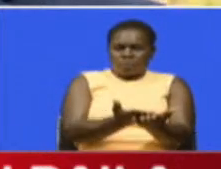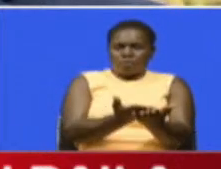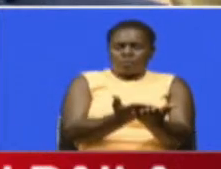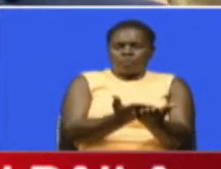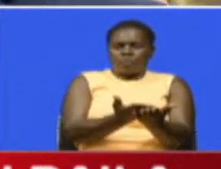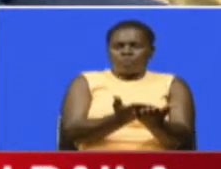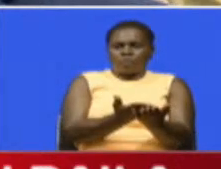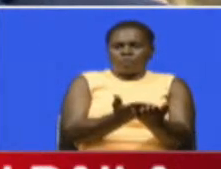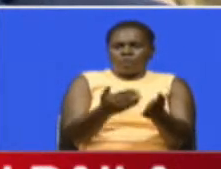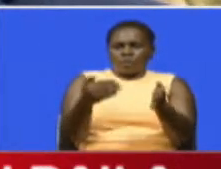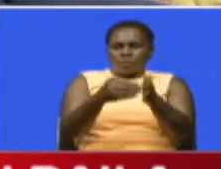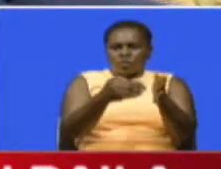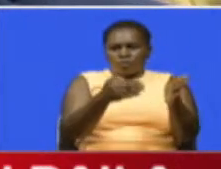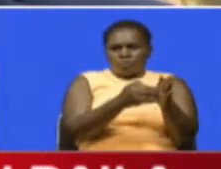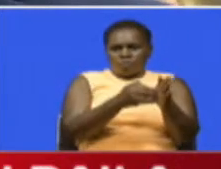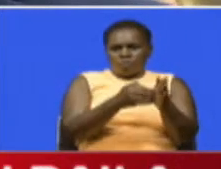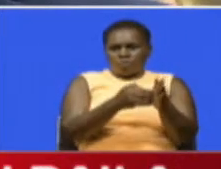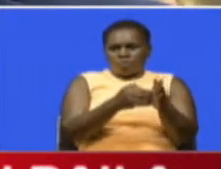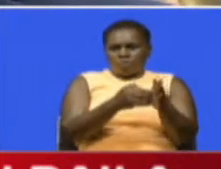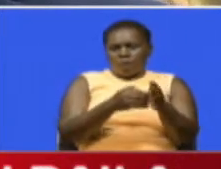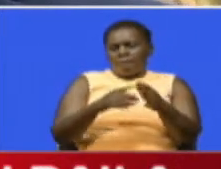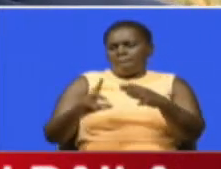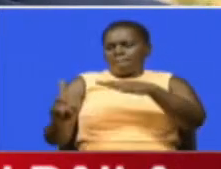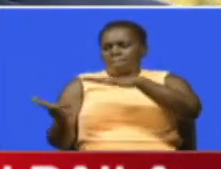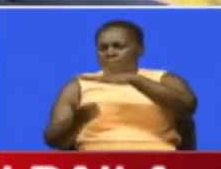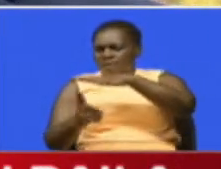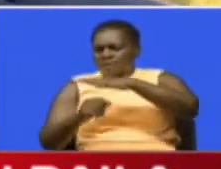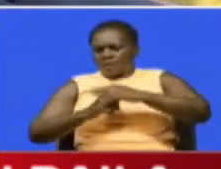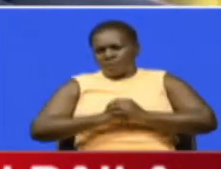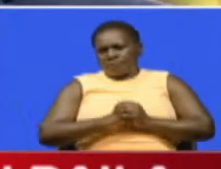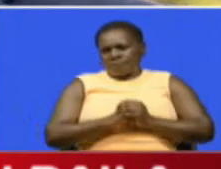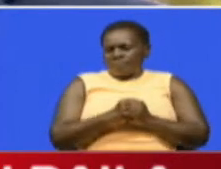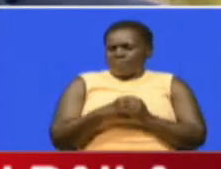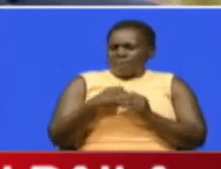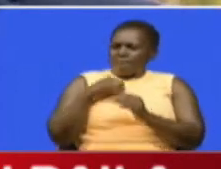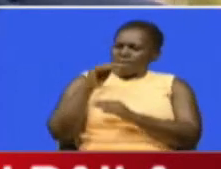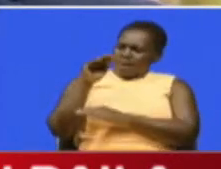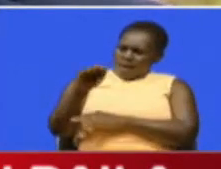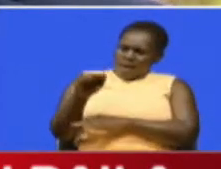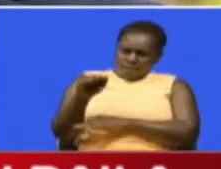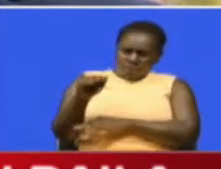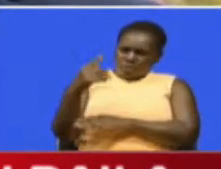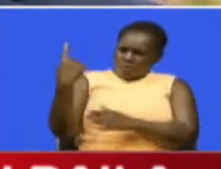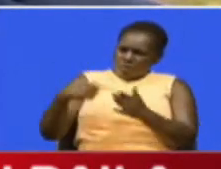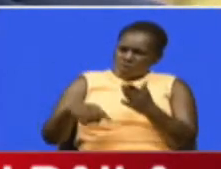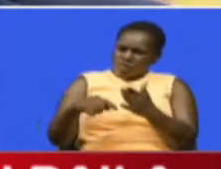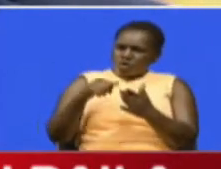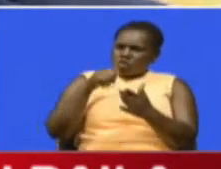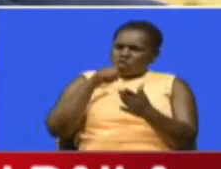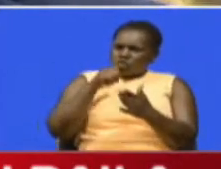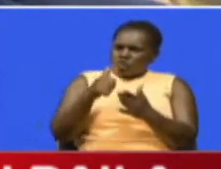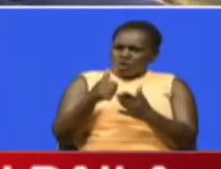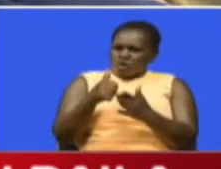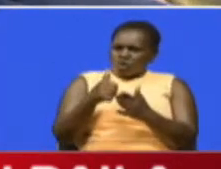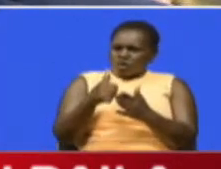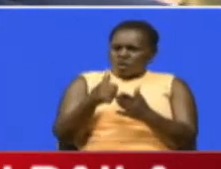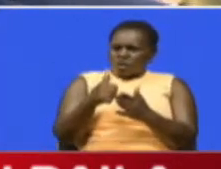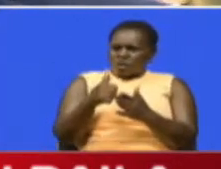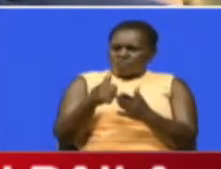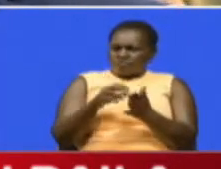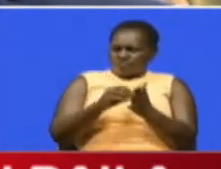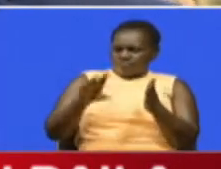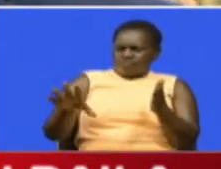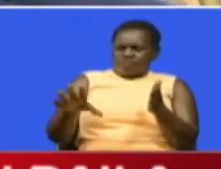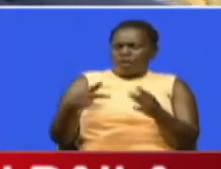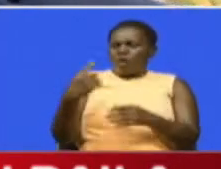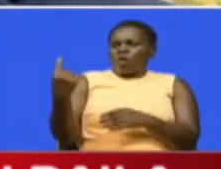I suspended a minister. So what I was asking for was not unusual, except that